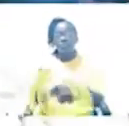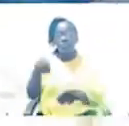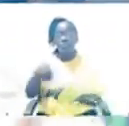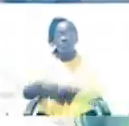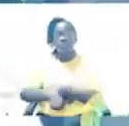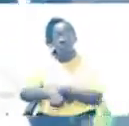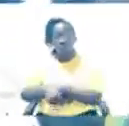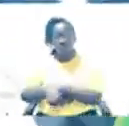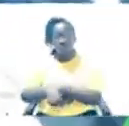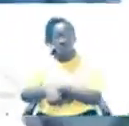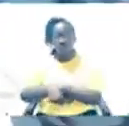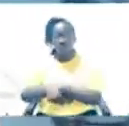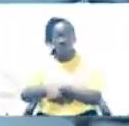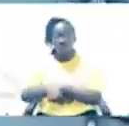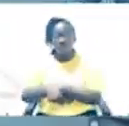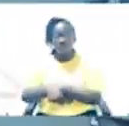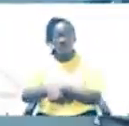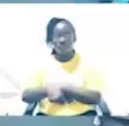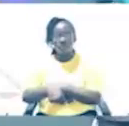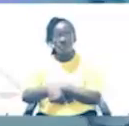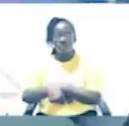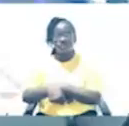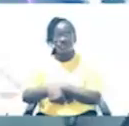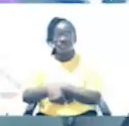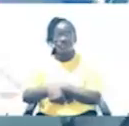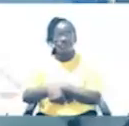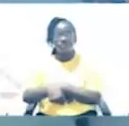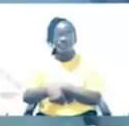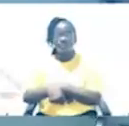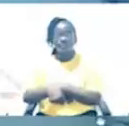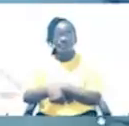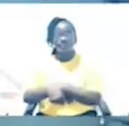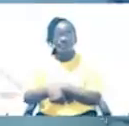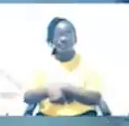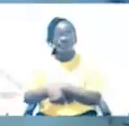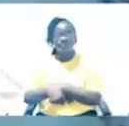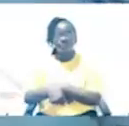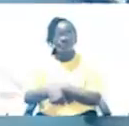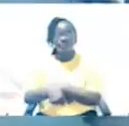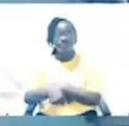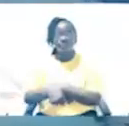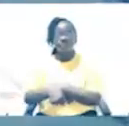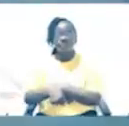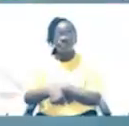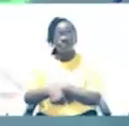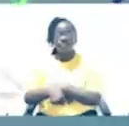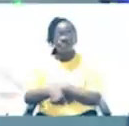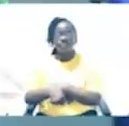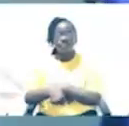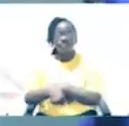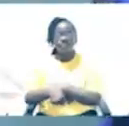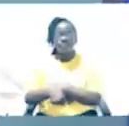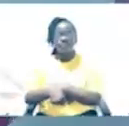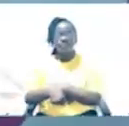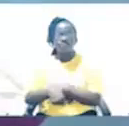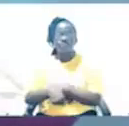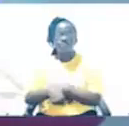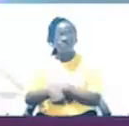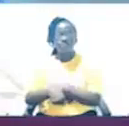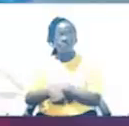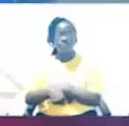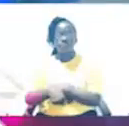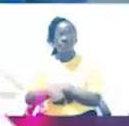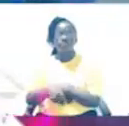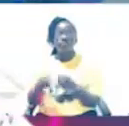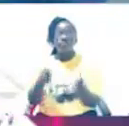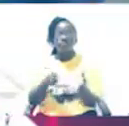This is the last night. And then you're not to a chat war. I didn't ask you to go back. Man, kasamon san ko, Miss Lemon. This